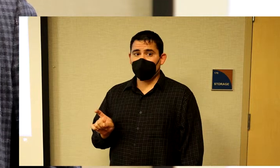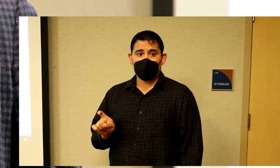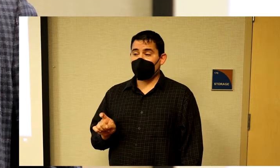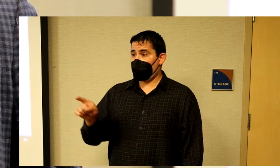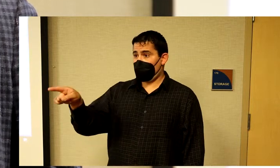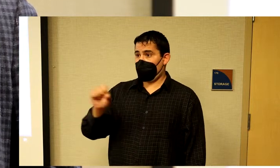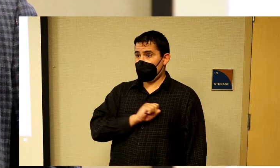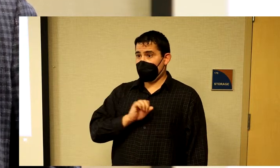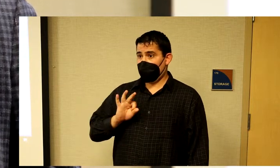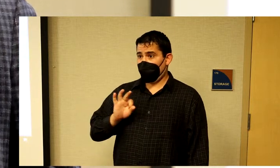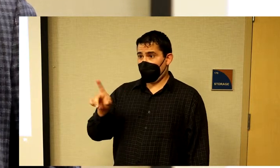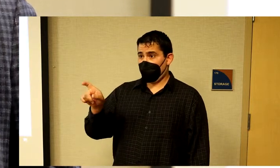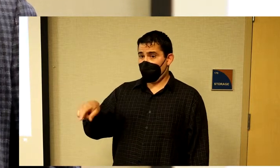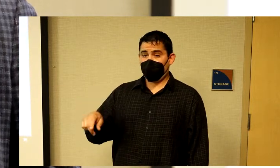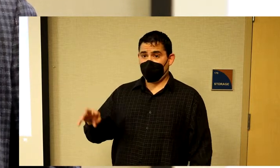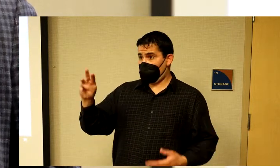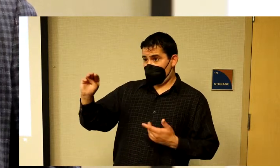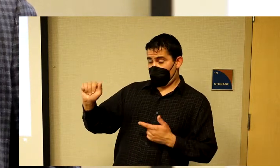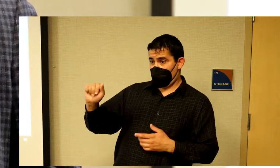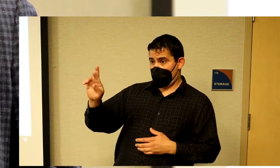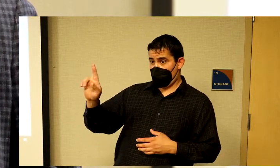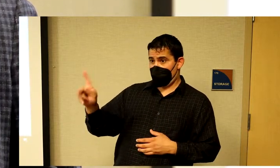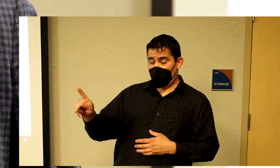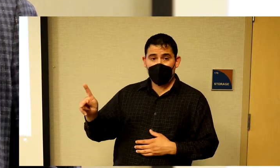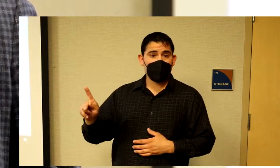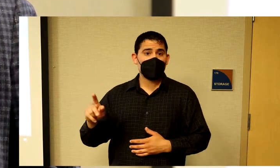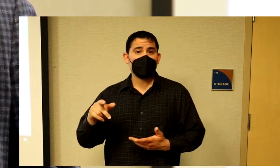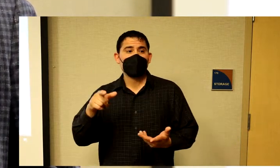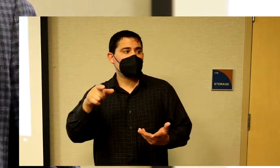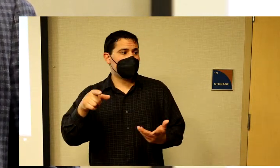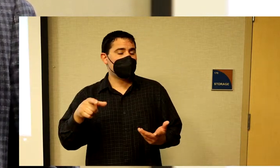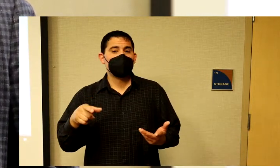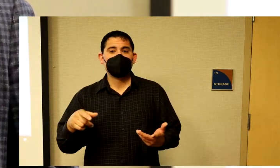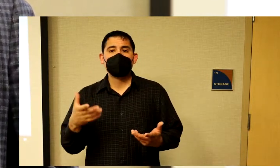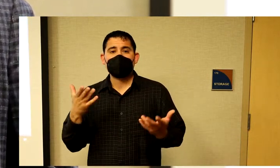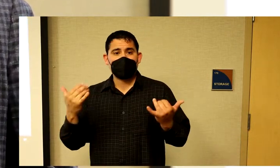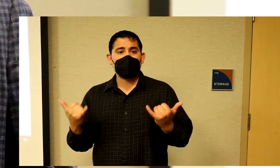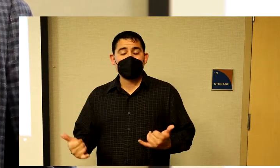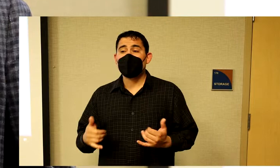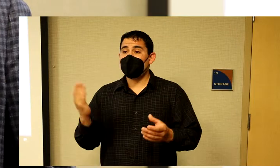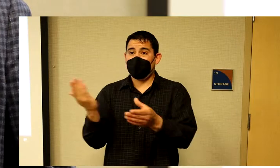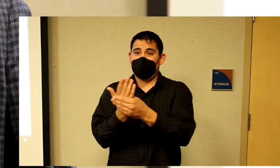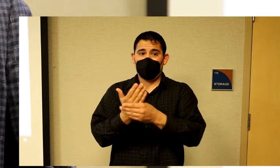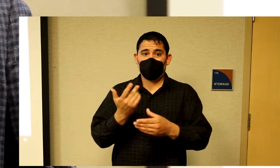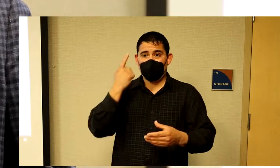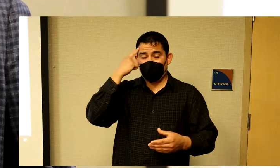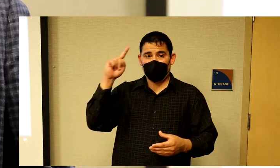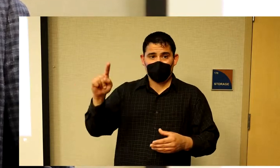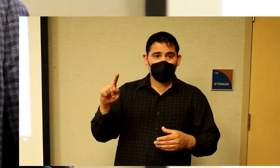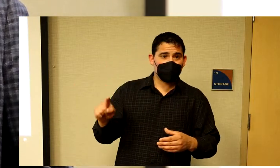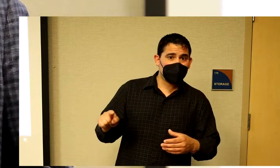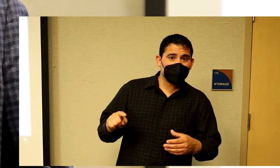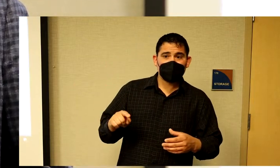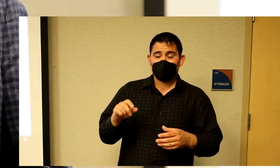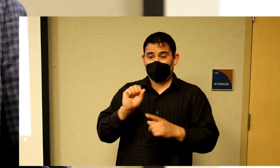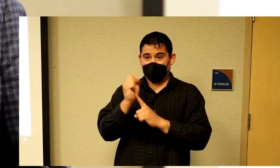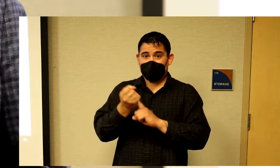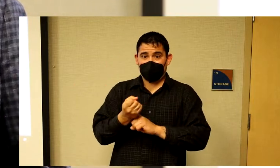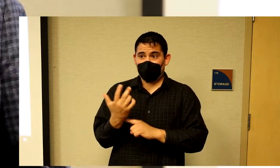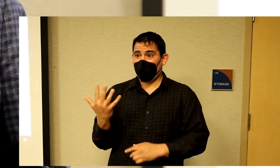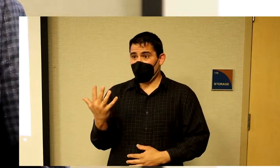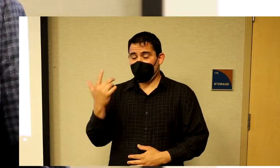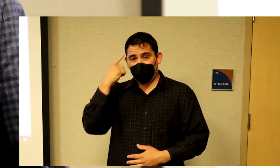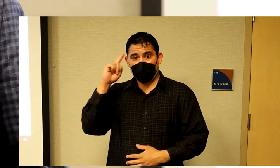Staff? Mark? Sorry, Dave, to interrupt you, going back to scenario 5, the deviation. I'm You have-